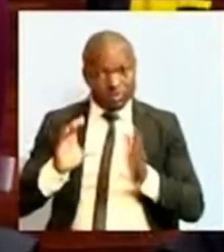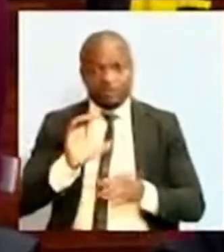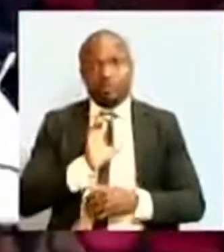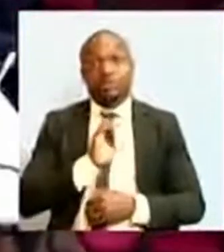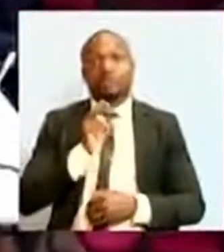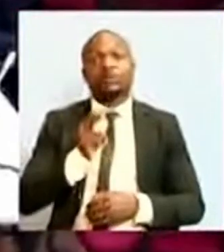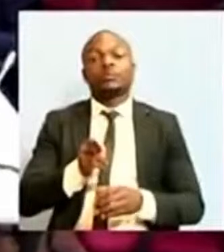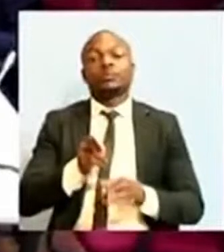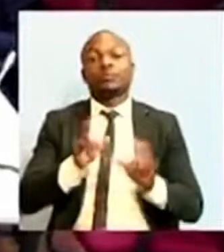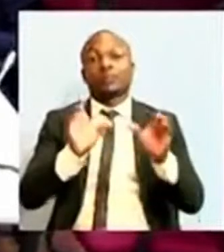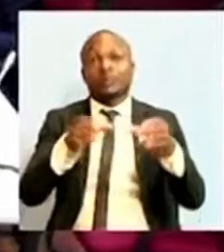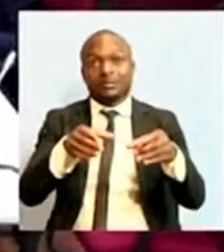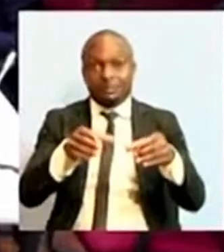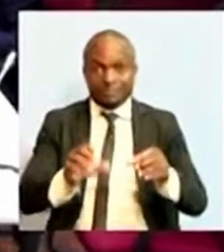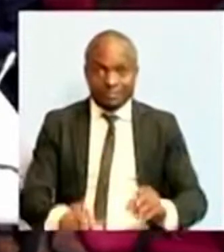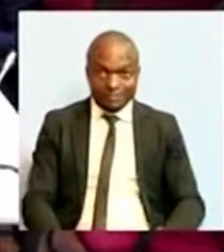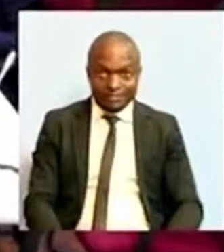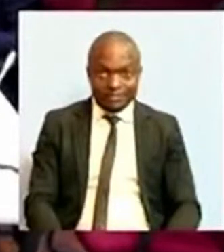Council.